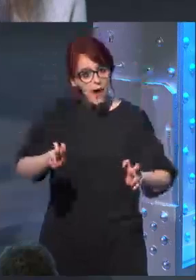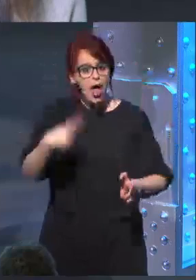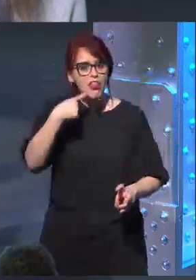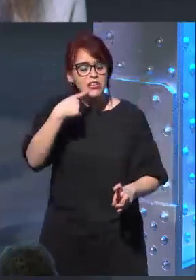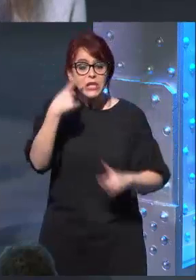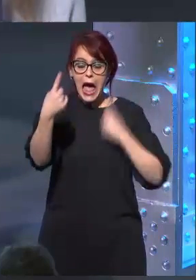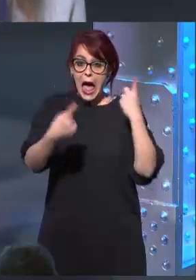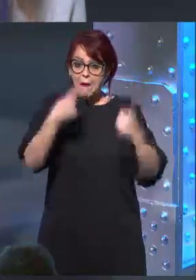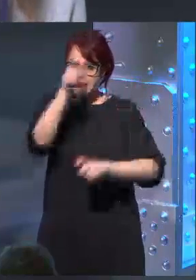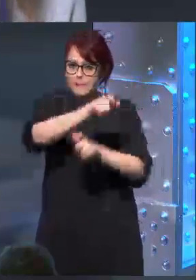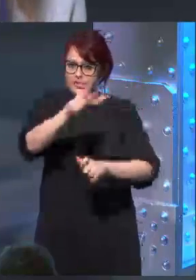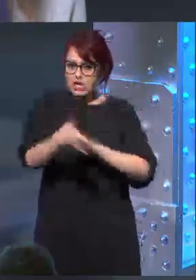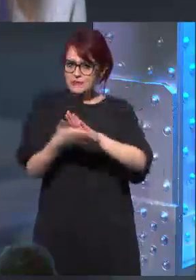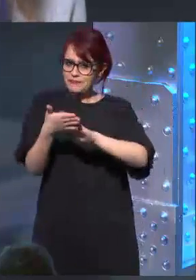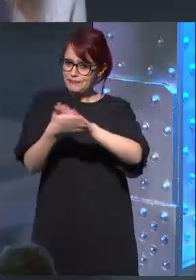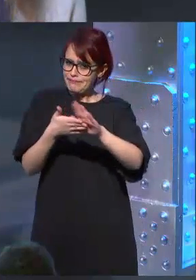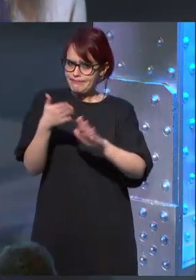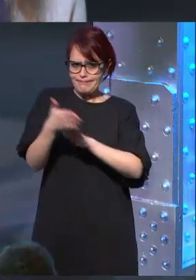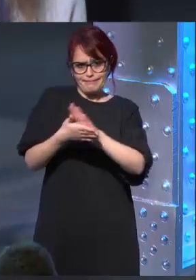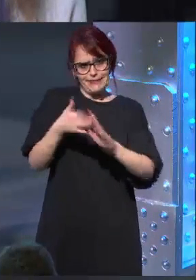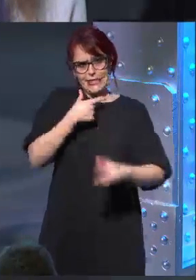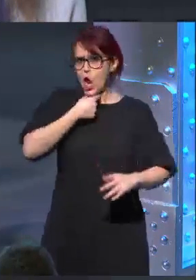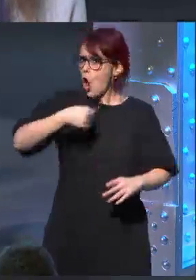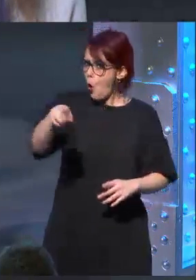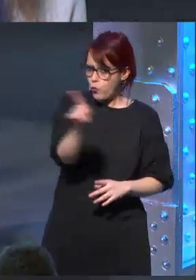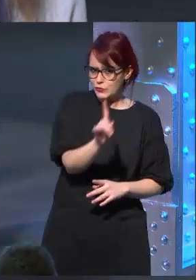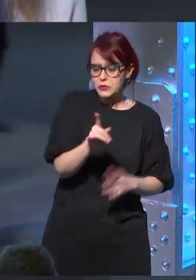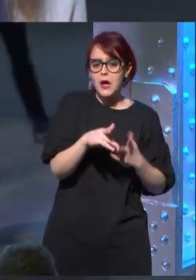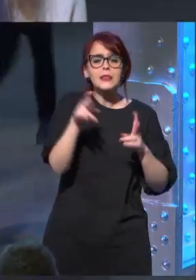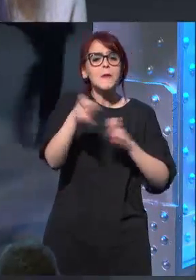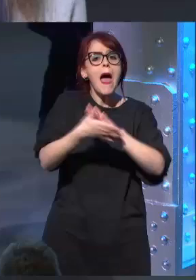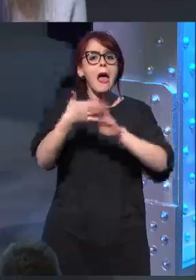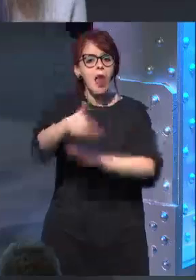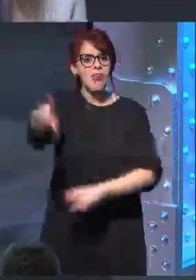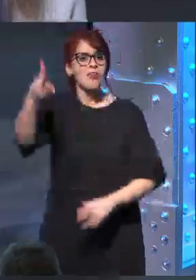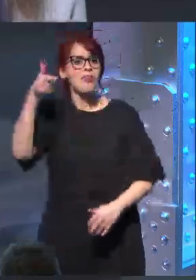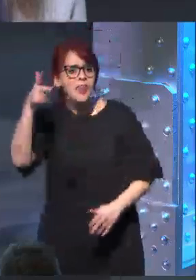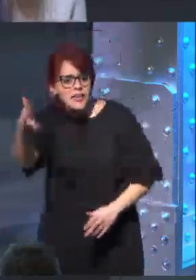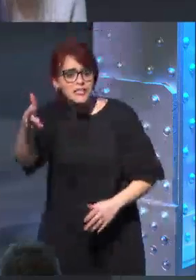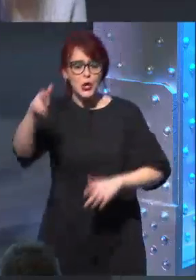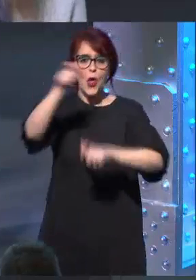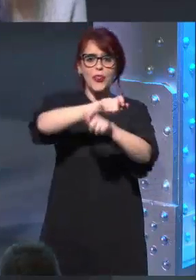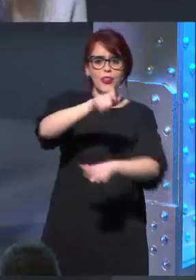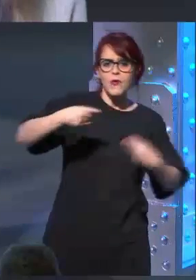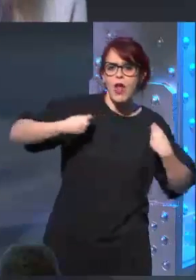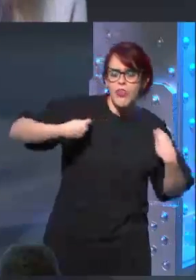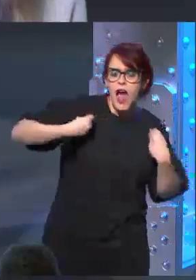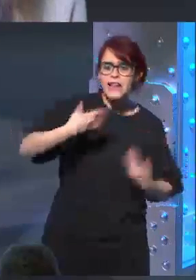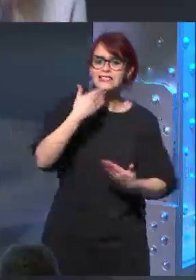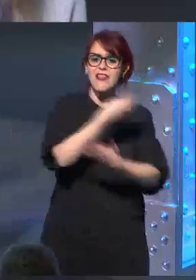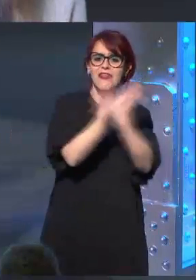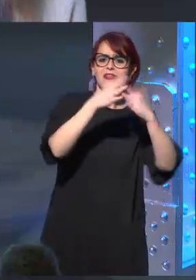responsibility. This is something that we don't usually want to talk about. Many people talk